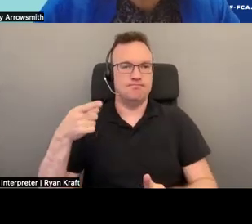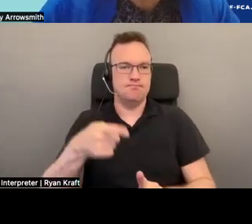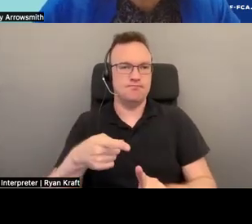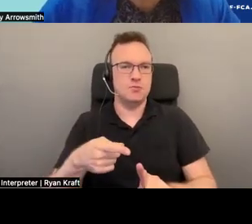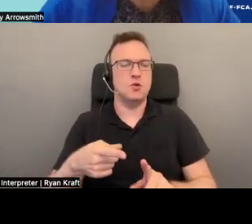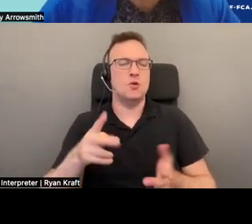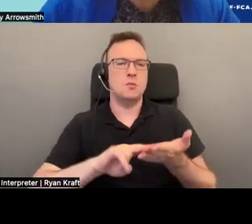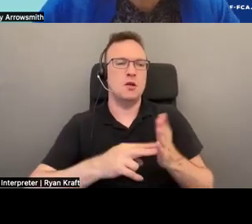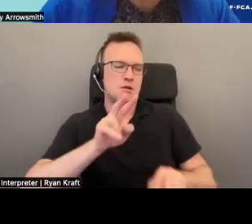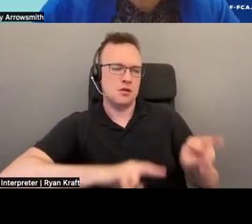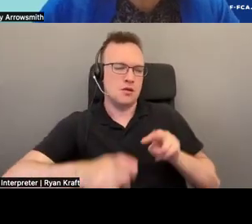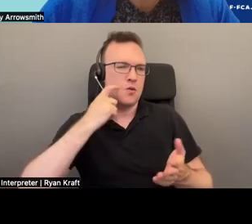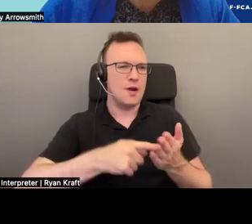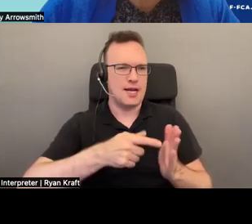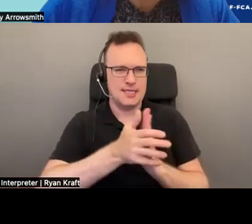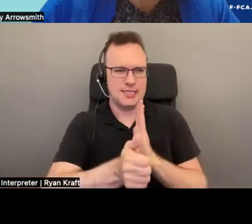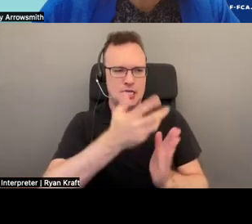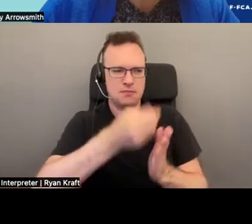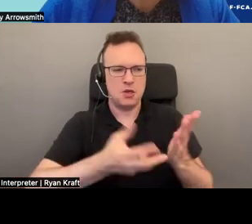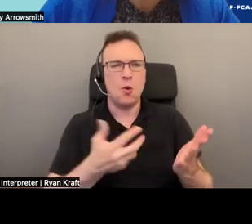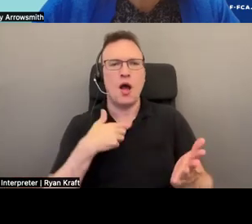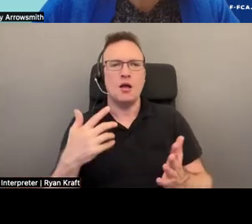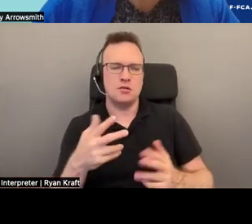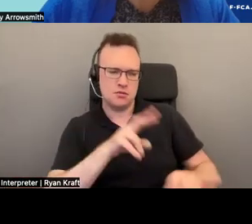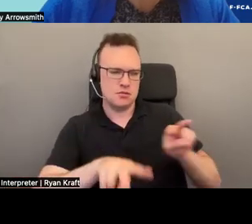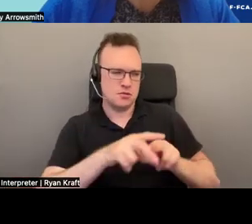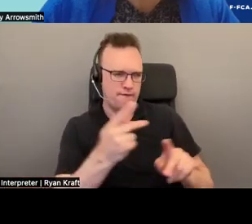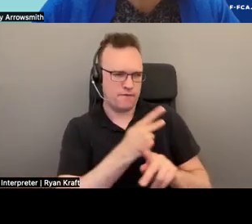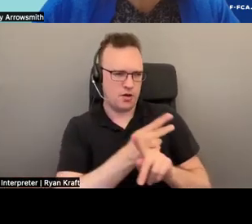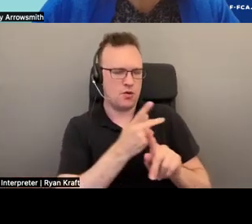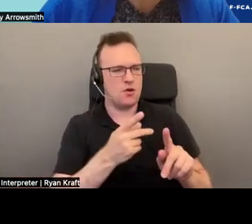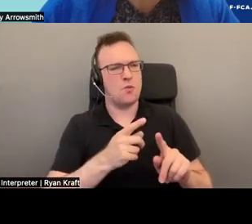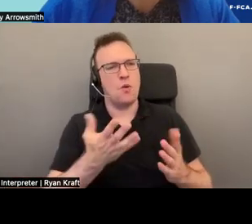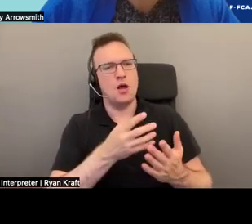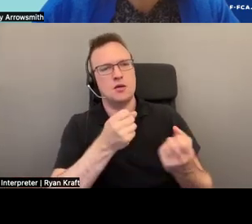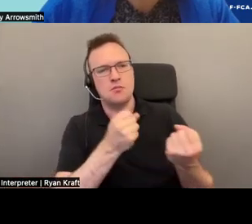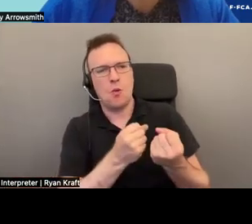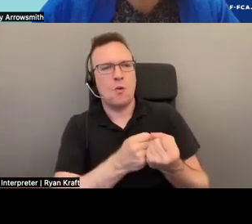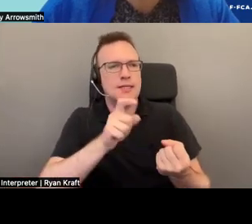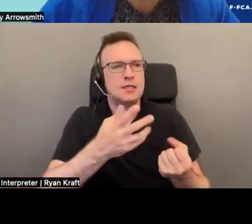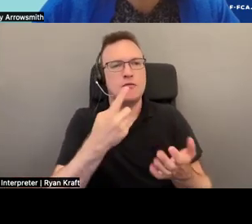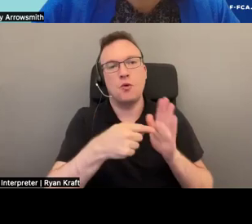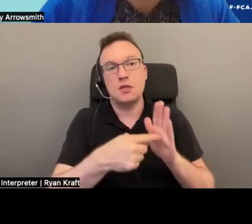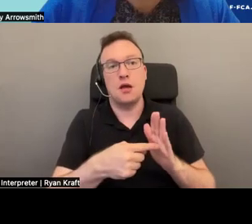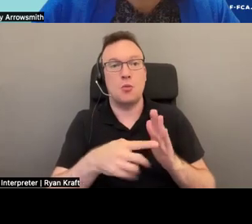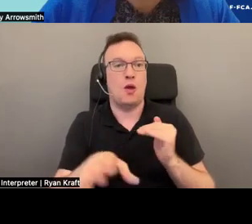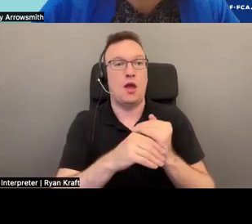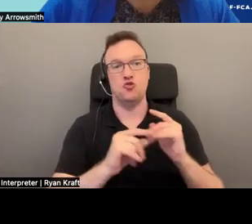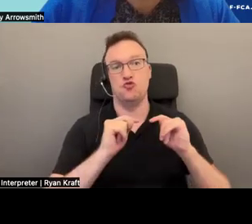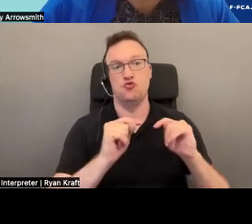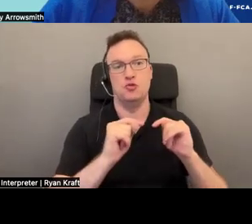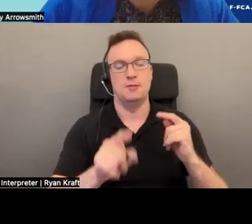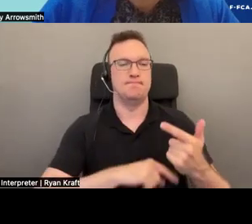gaps. They can get, you know, assessed and then get some supports like extra tutoring if they need it,